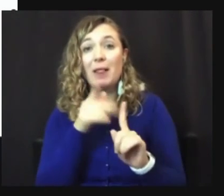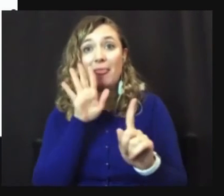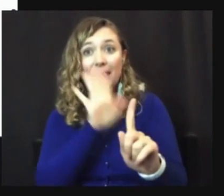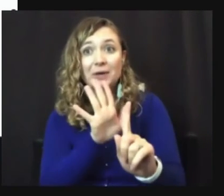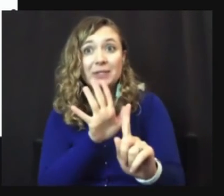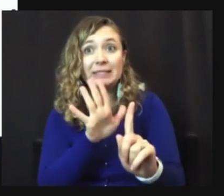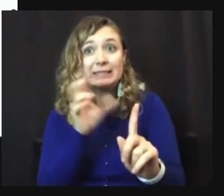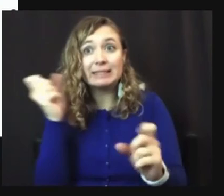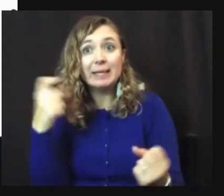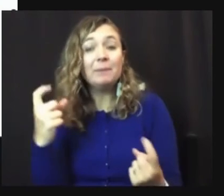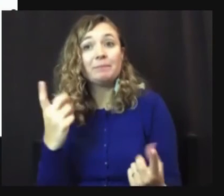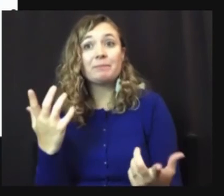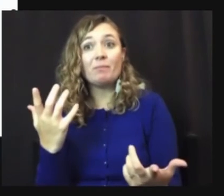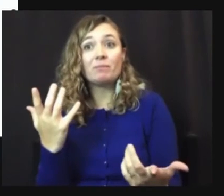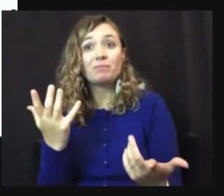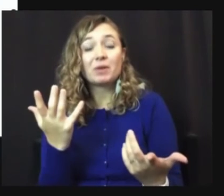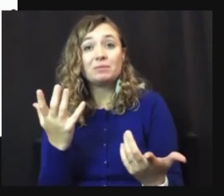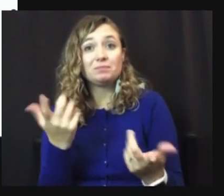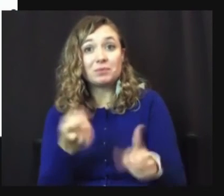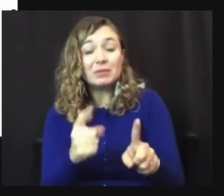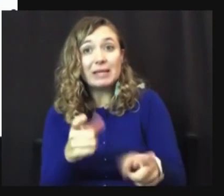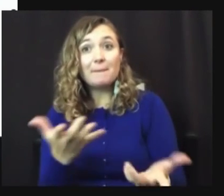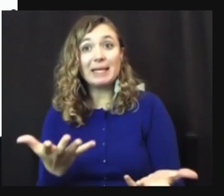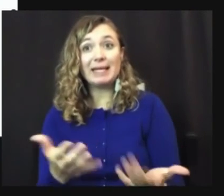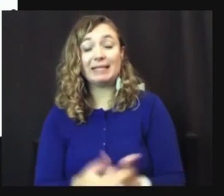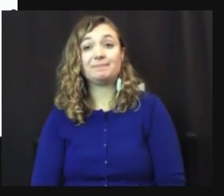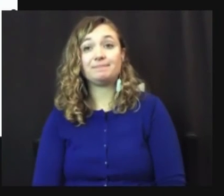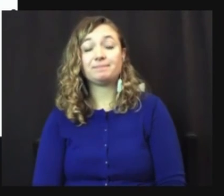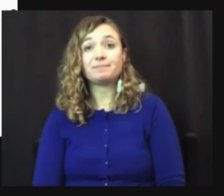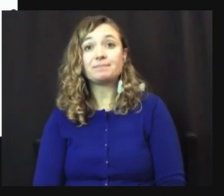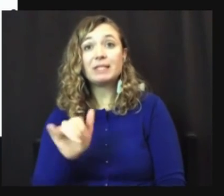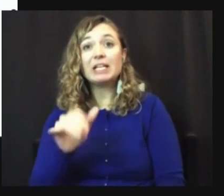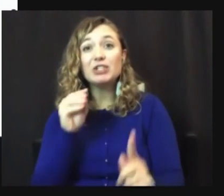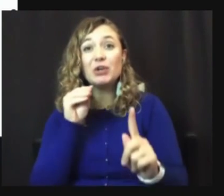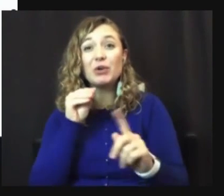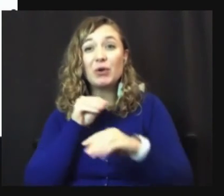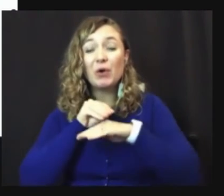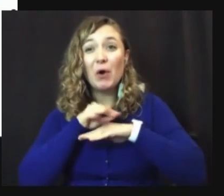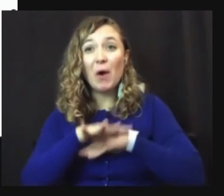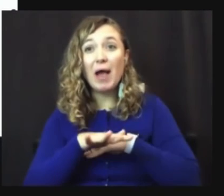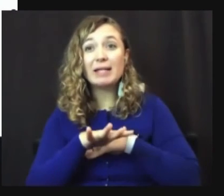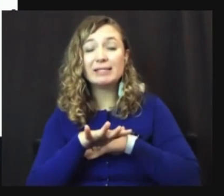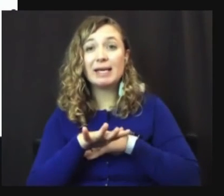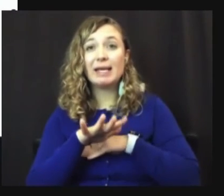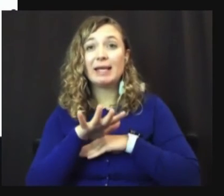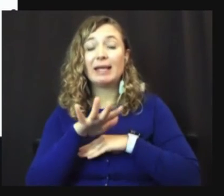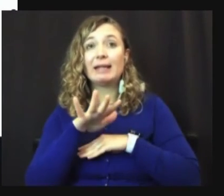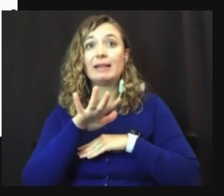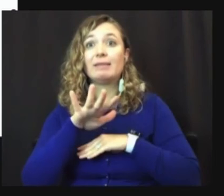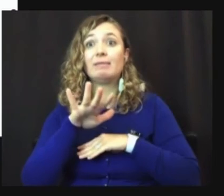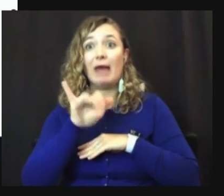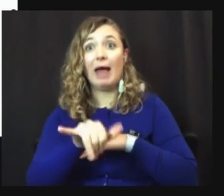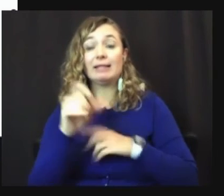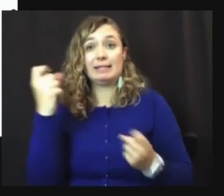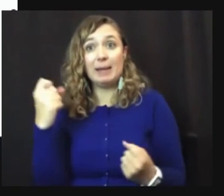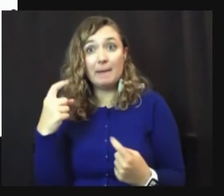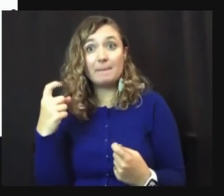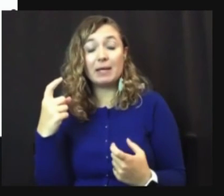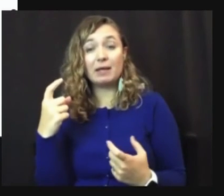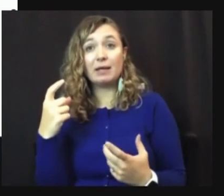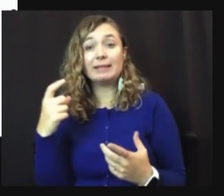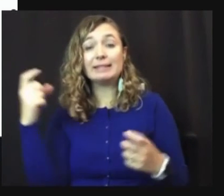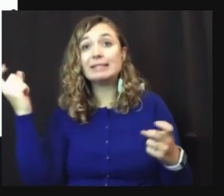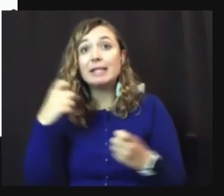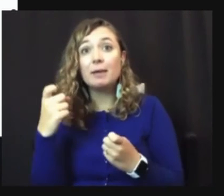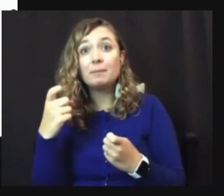right? So, like, what is happening that is causing that is bringing about this stem? Stems are